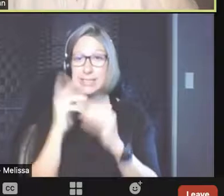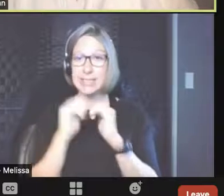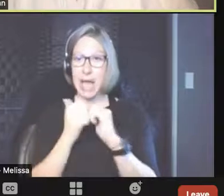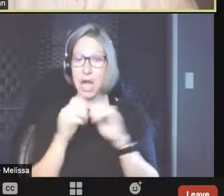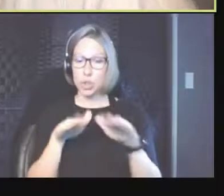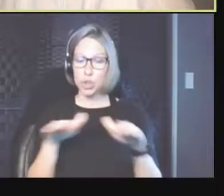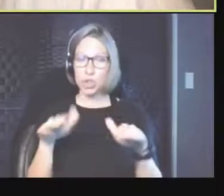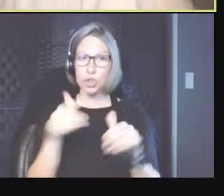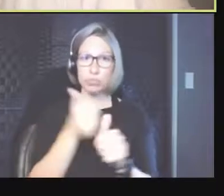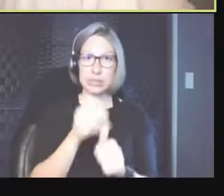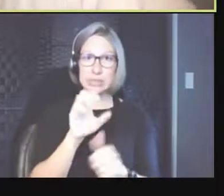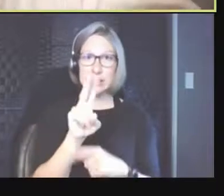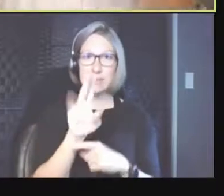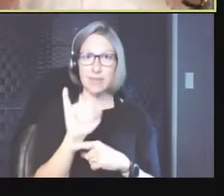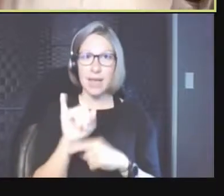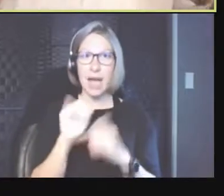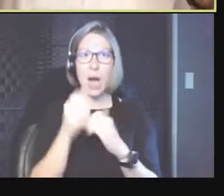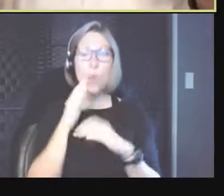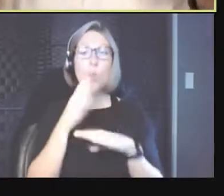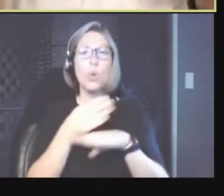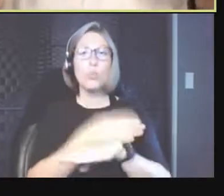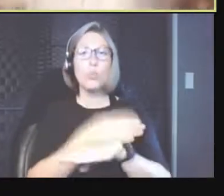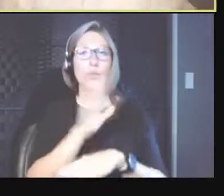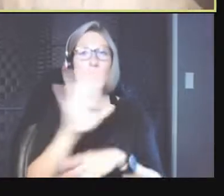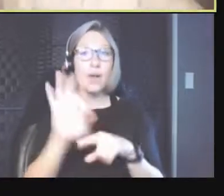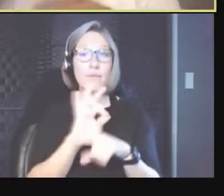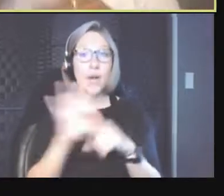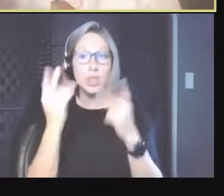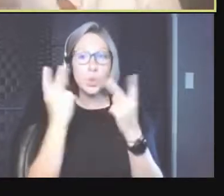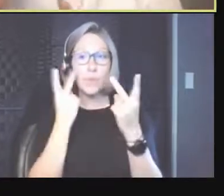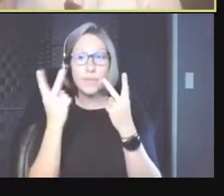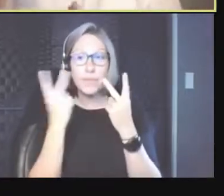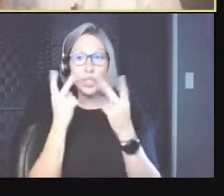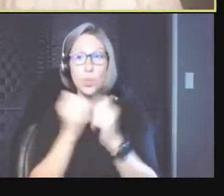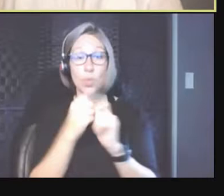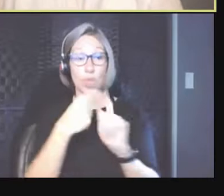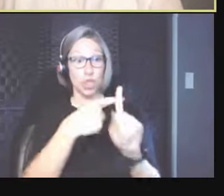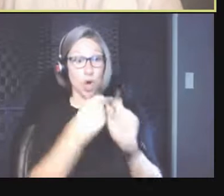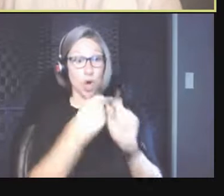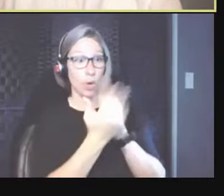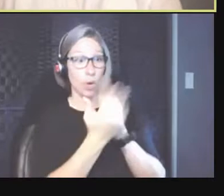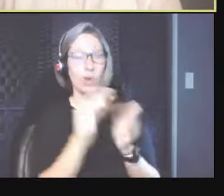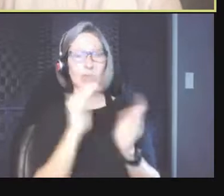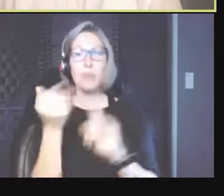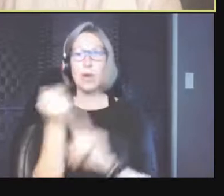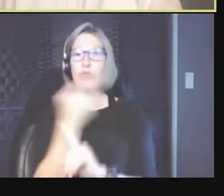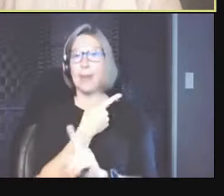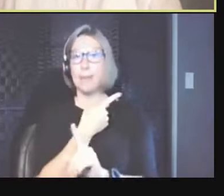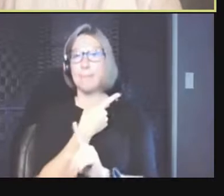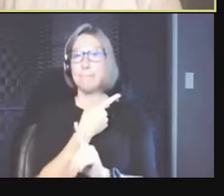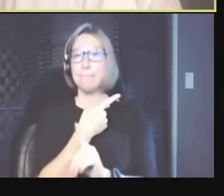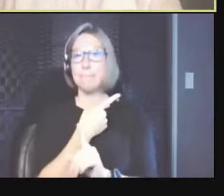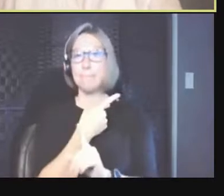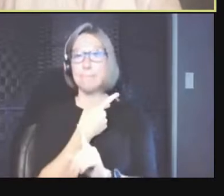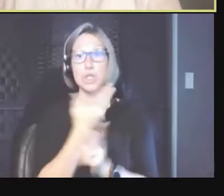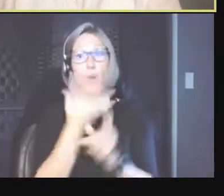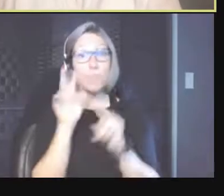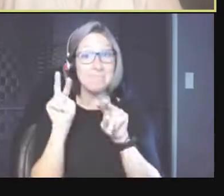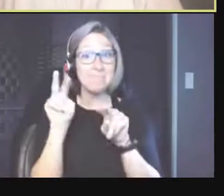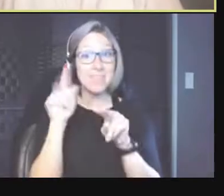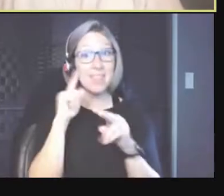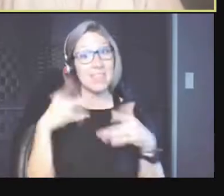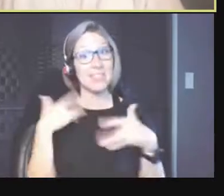their functional vision when there is sort of a targeted approach versus just random. So stay tuned, I think it'll be very exciting.